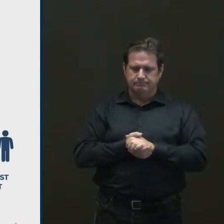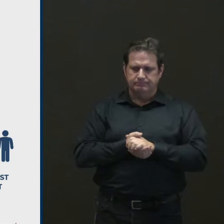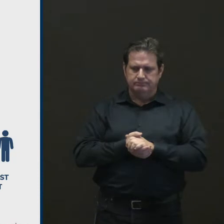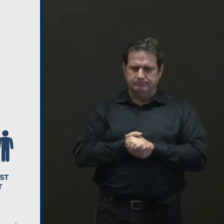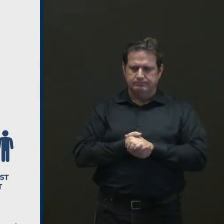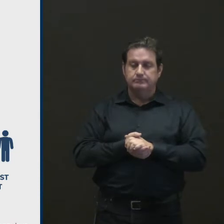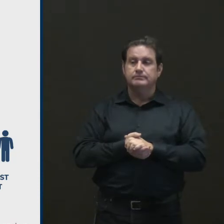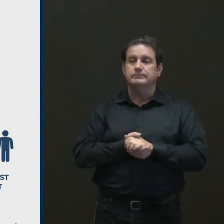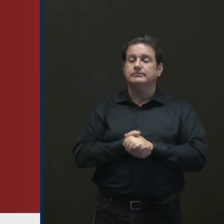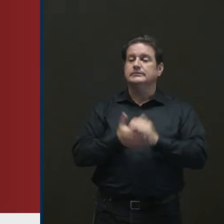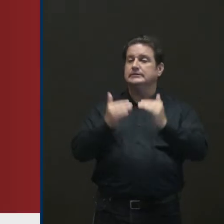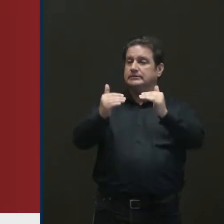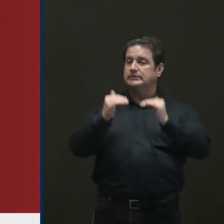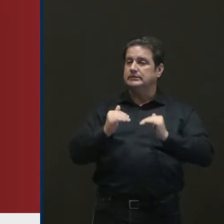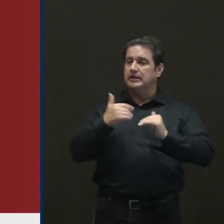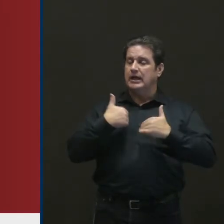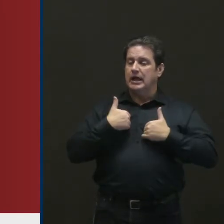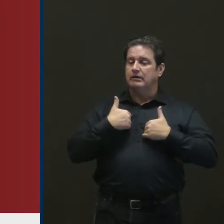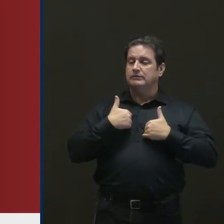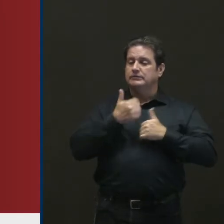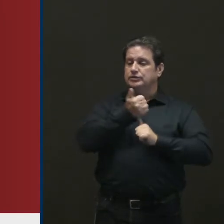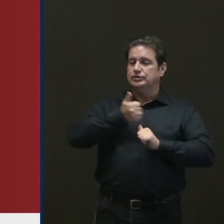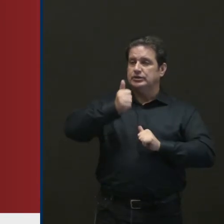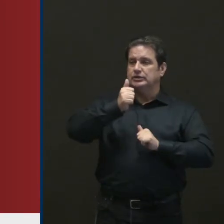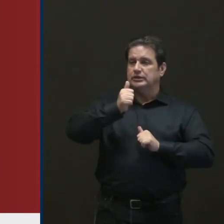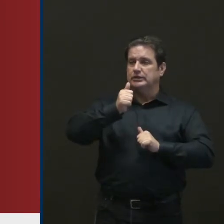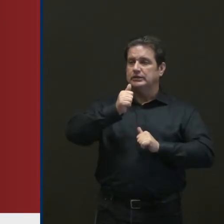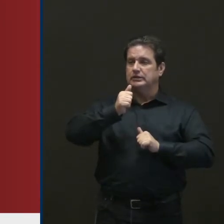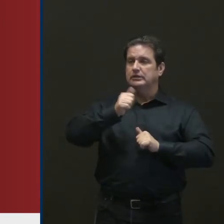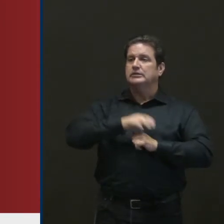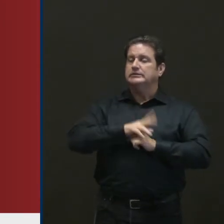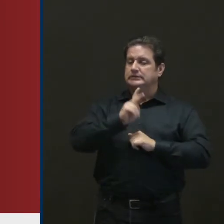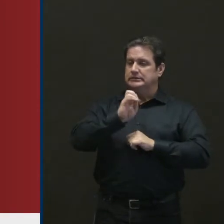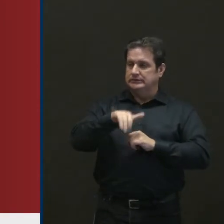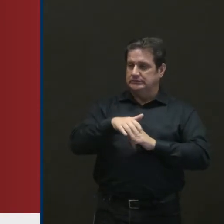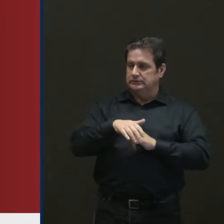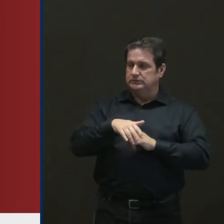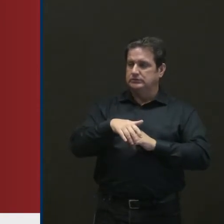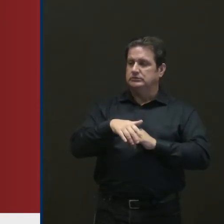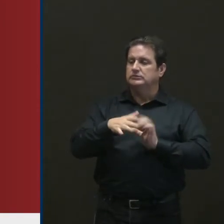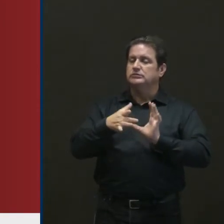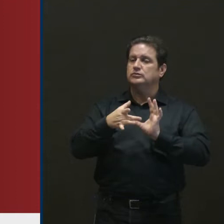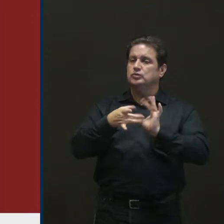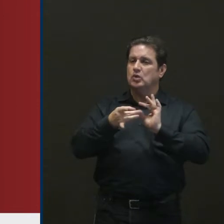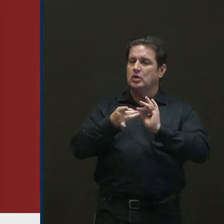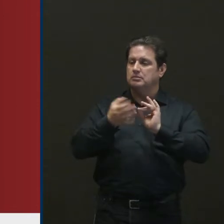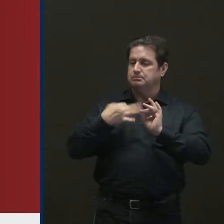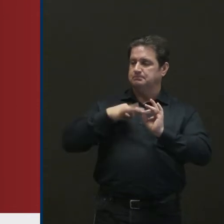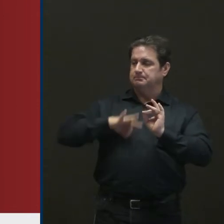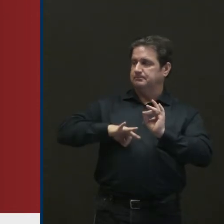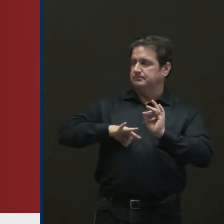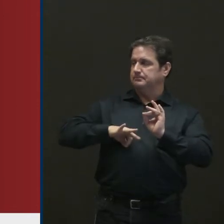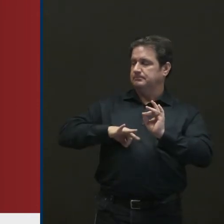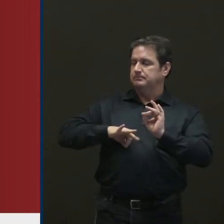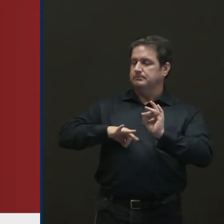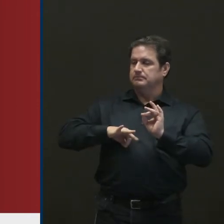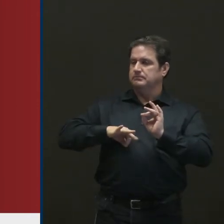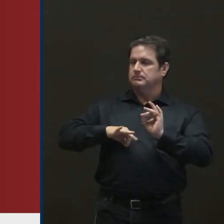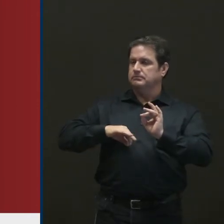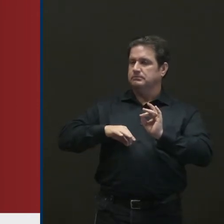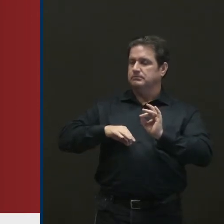so next up, we have Secretary Cade, who's going to talk about additional benefits that have been made